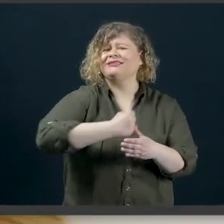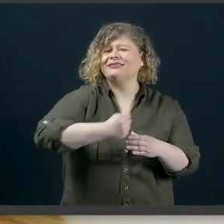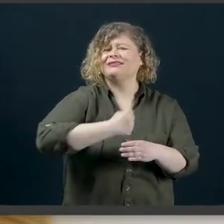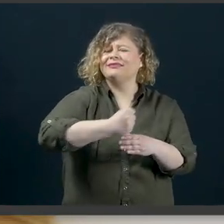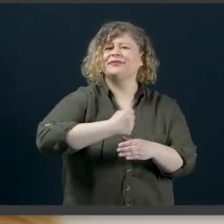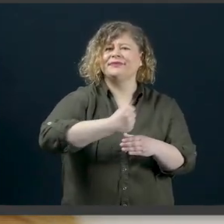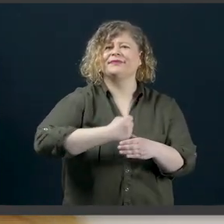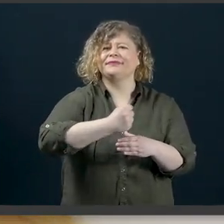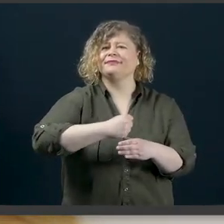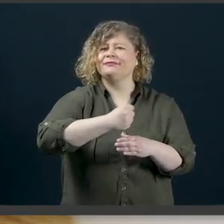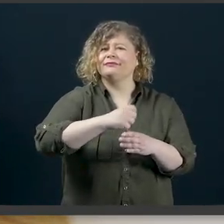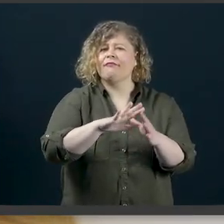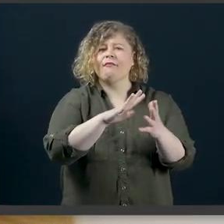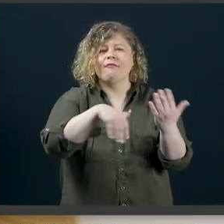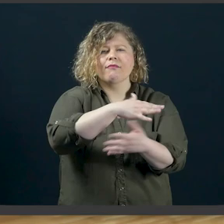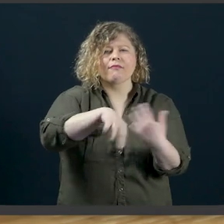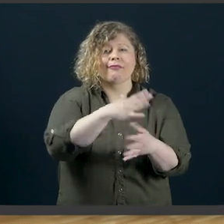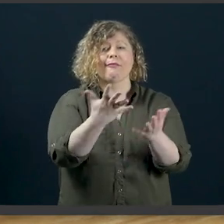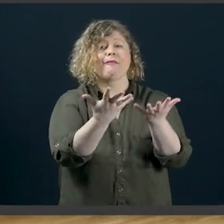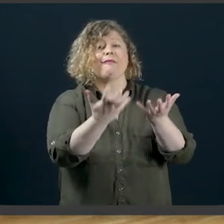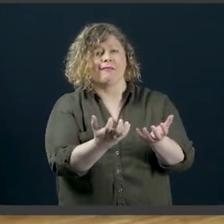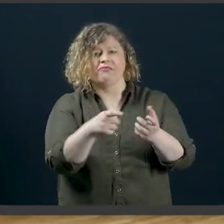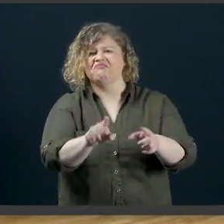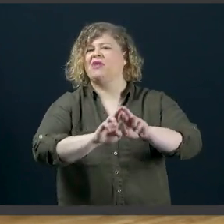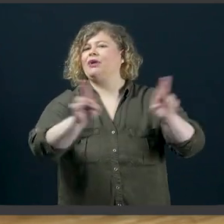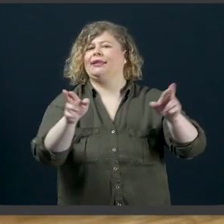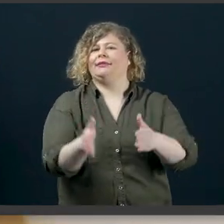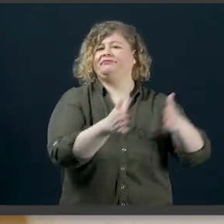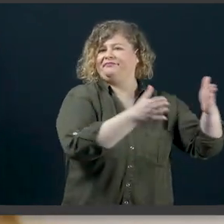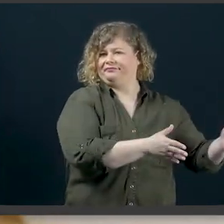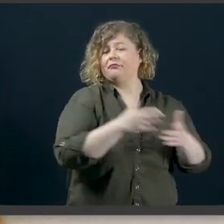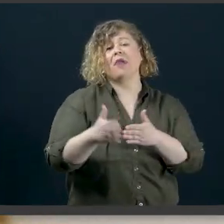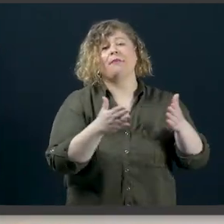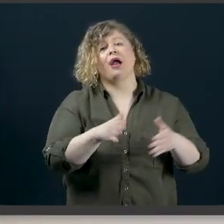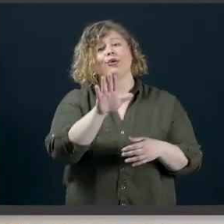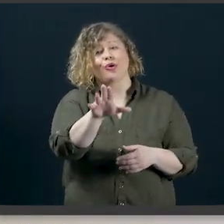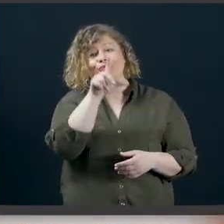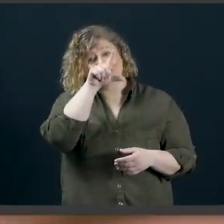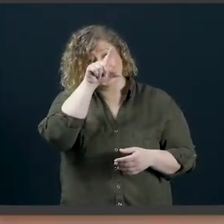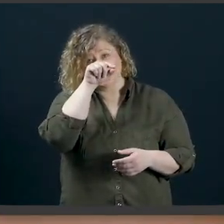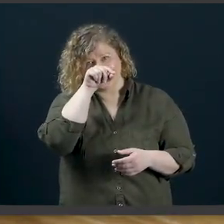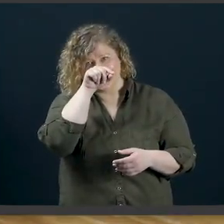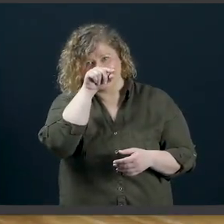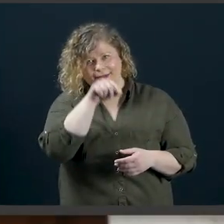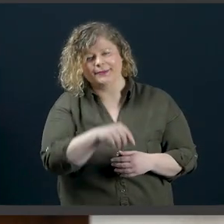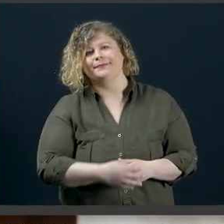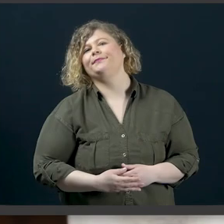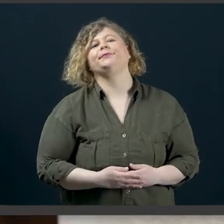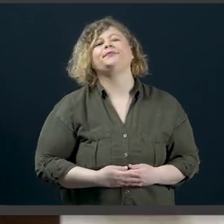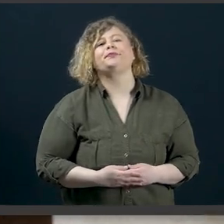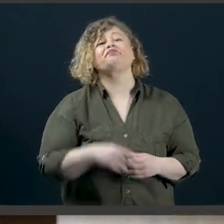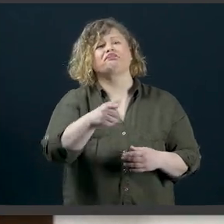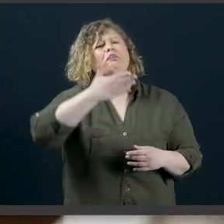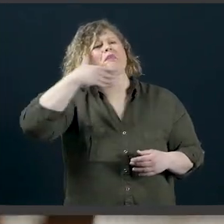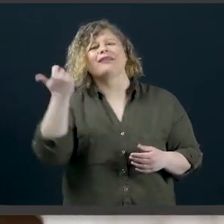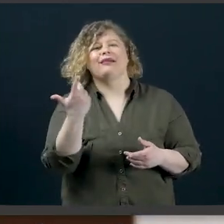mixer is complete completely combined and your marinade is ready set aside and prepare your chicken it is better